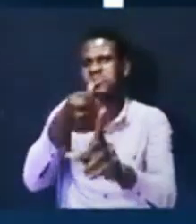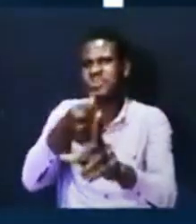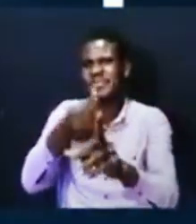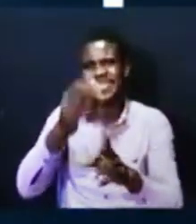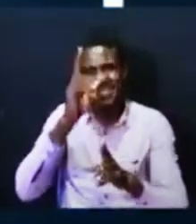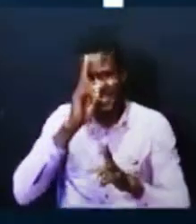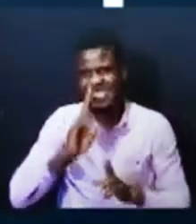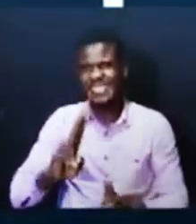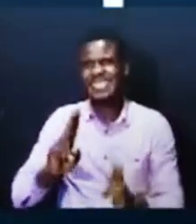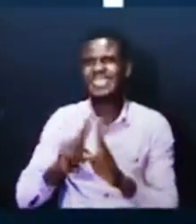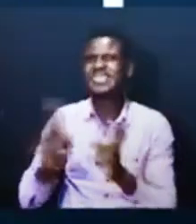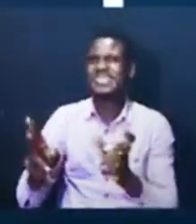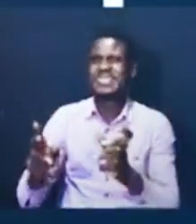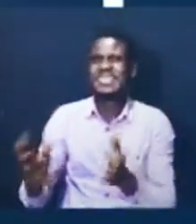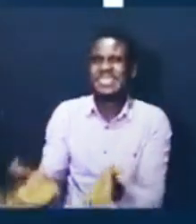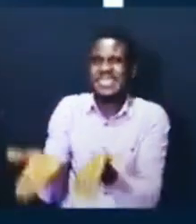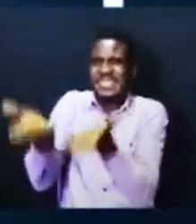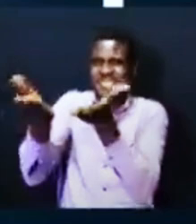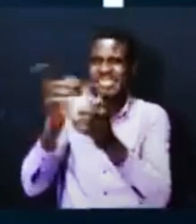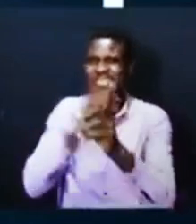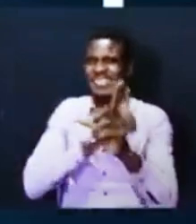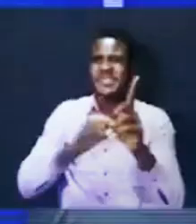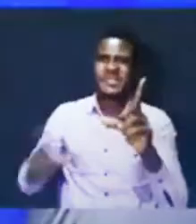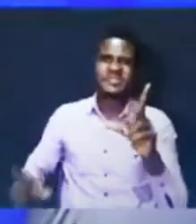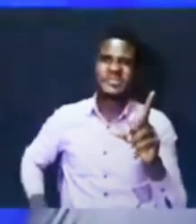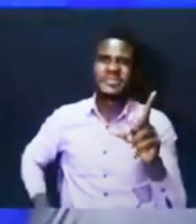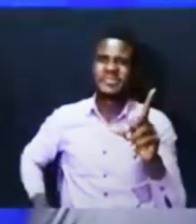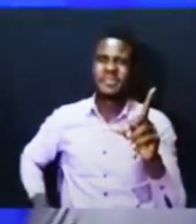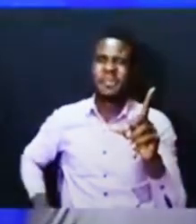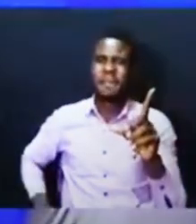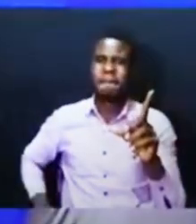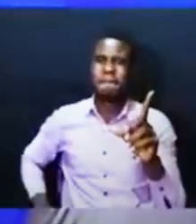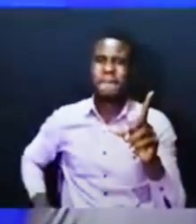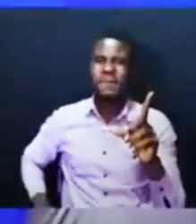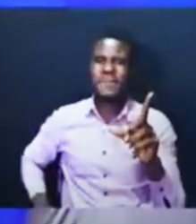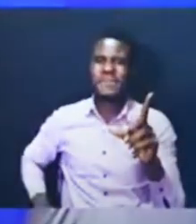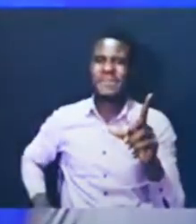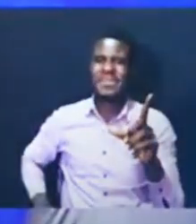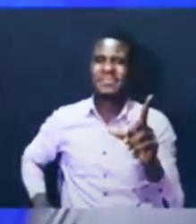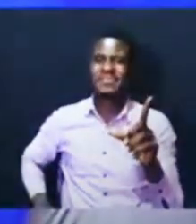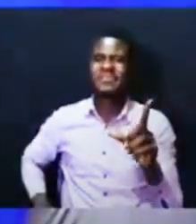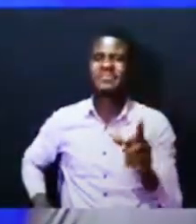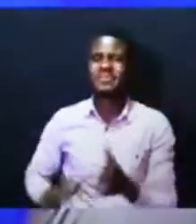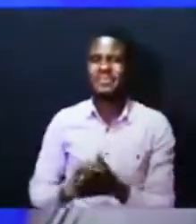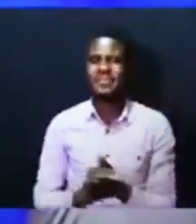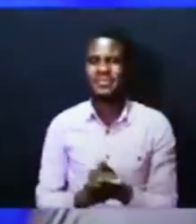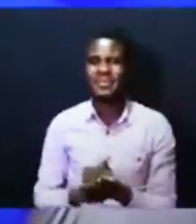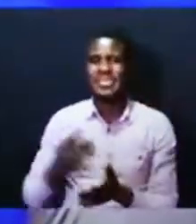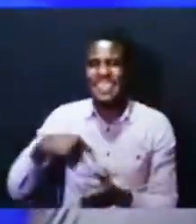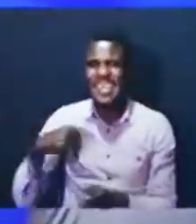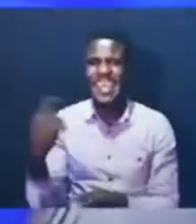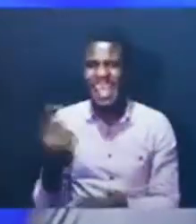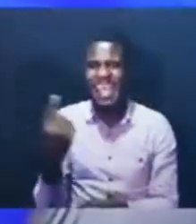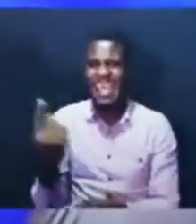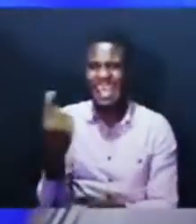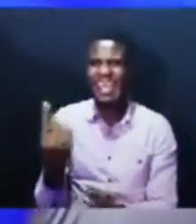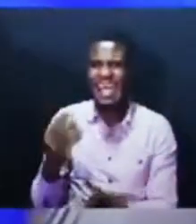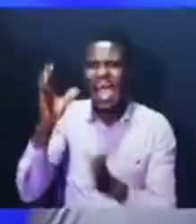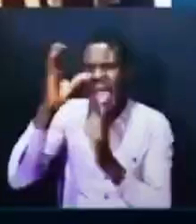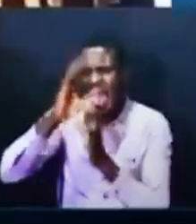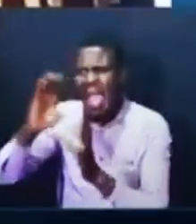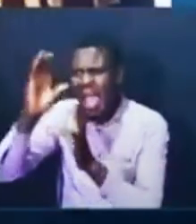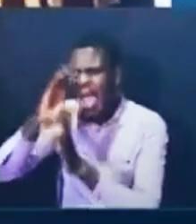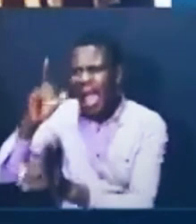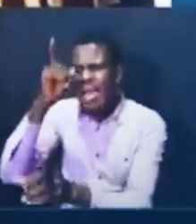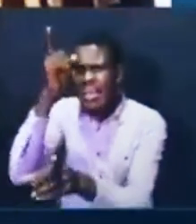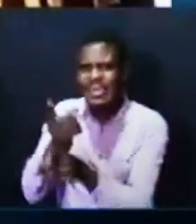honor. So lift him up. We are always looking for justice, but the essence of